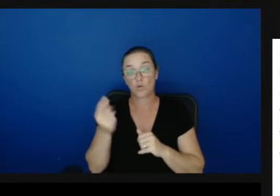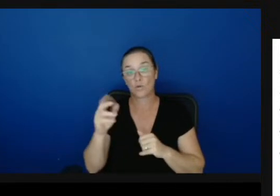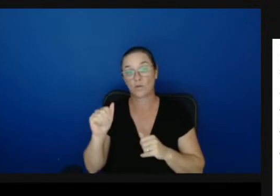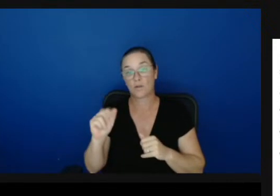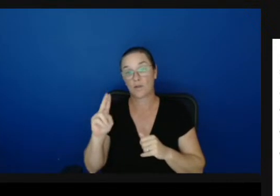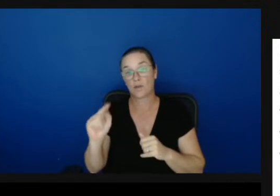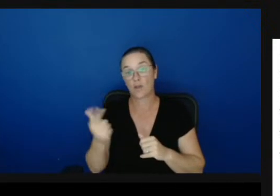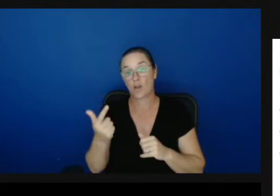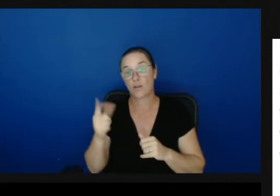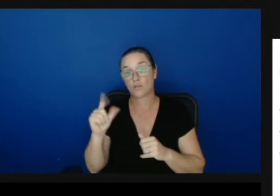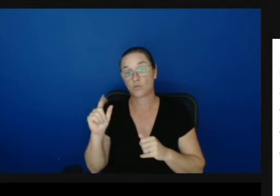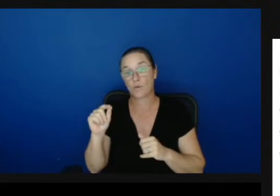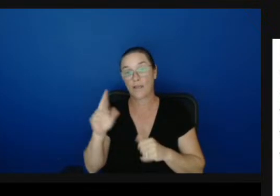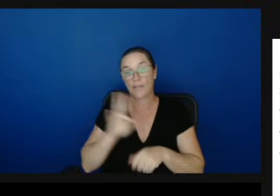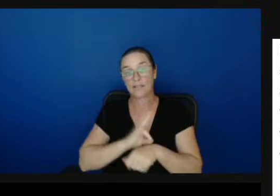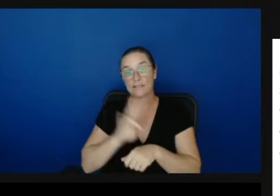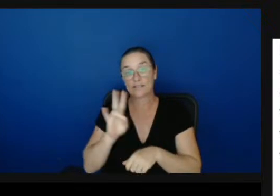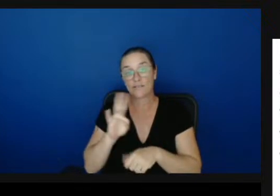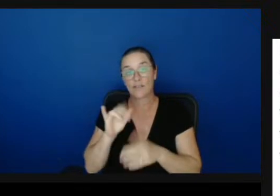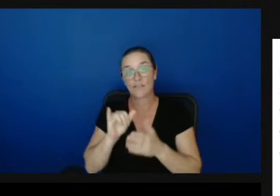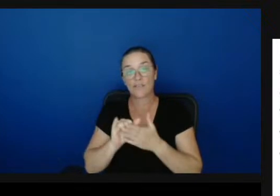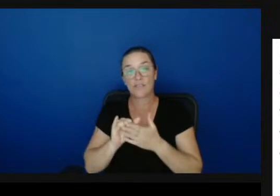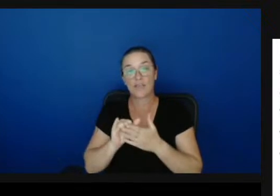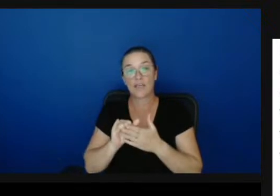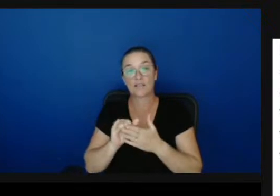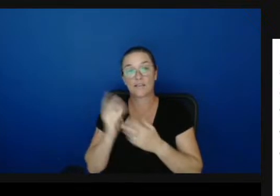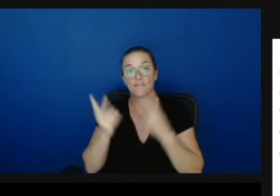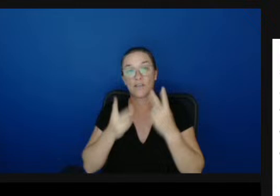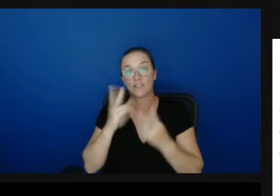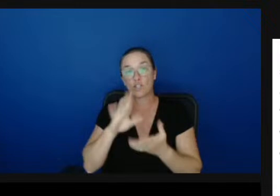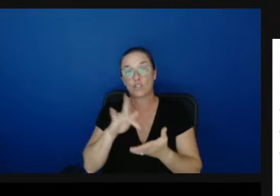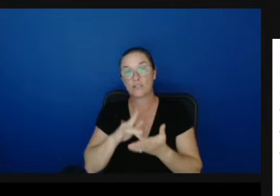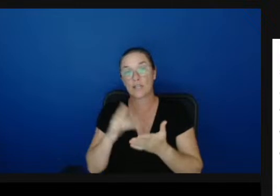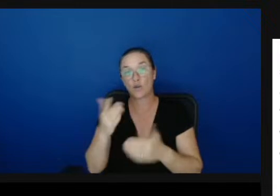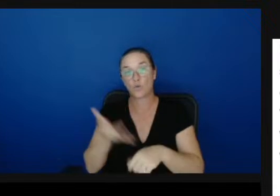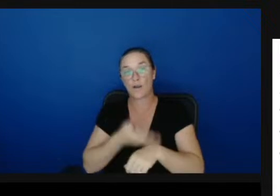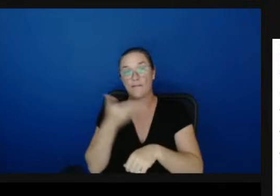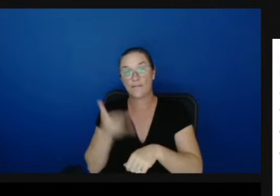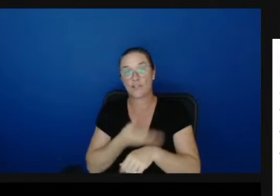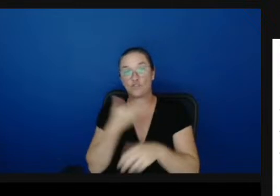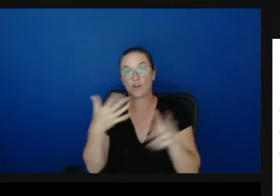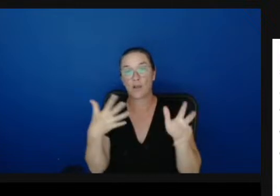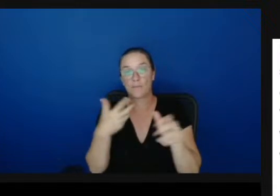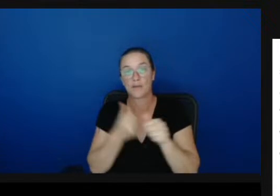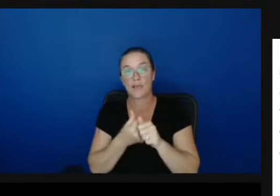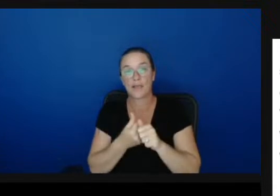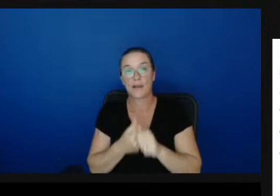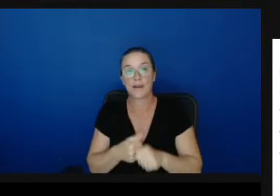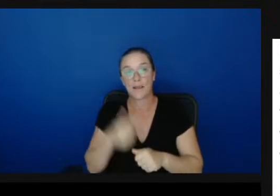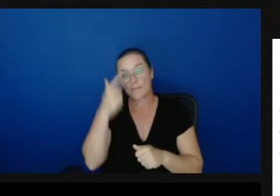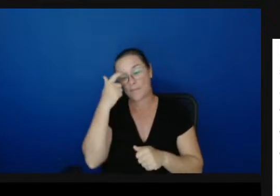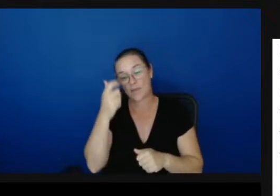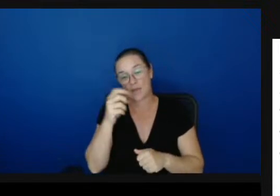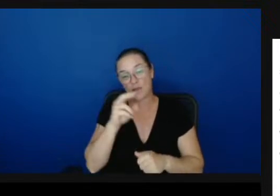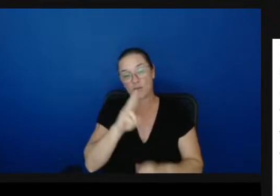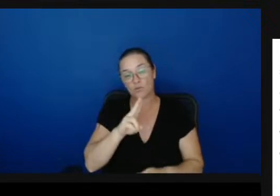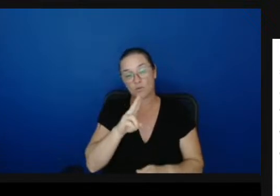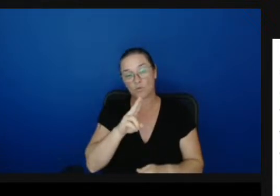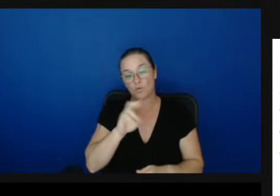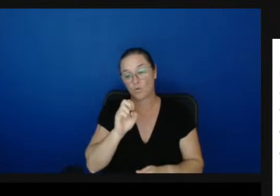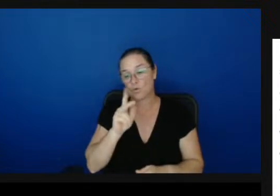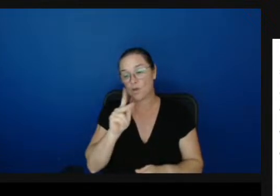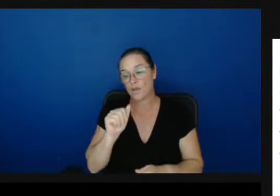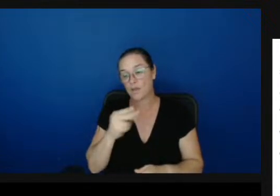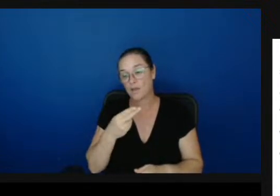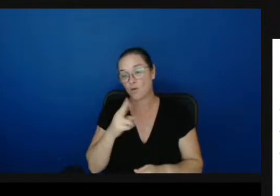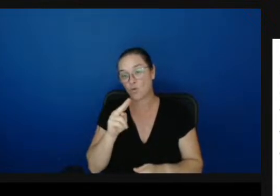7 p.m. will be the Kilauea Visitor Center renovation update, because besides Uikahuna, the main visitor center is also undergoing